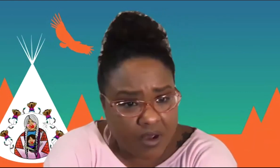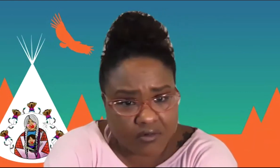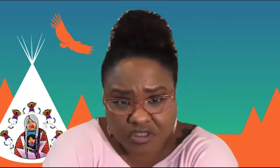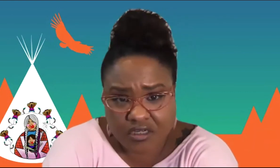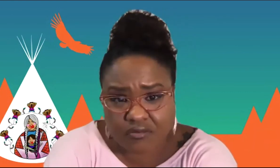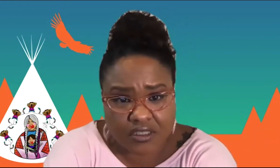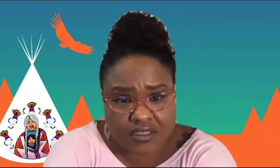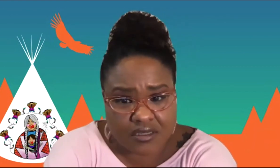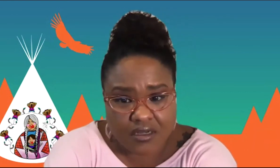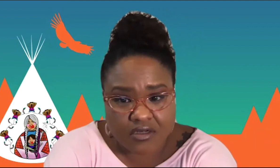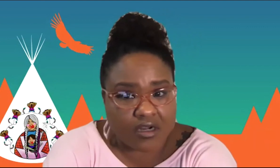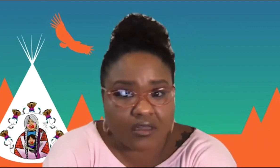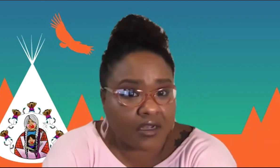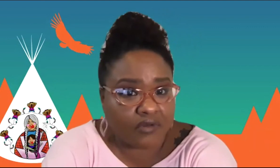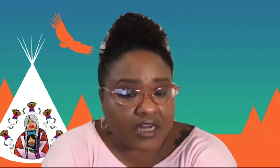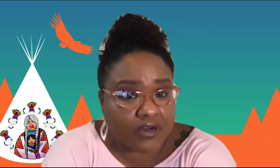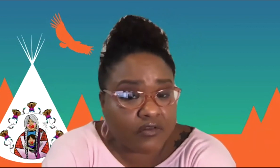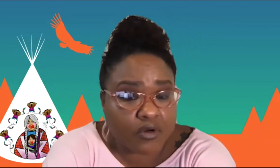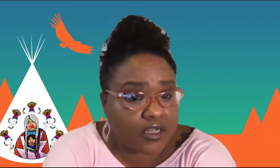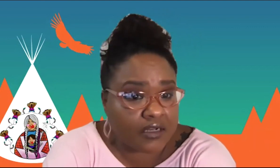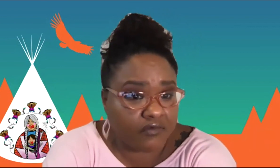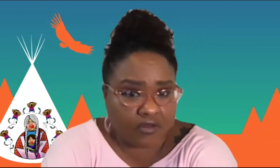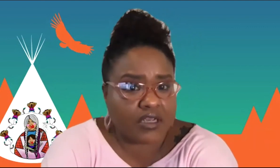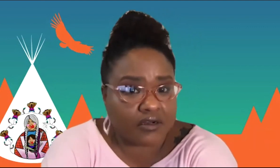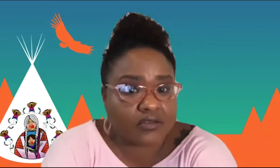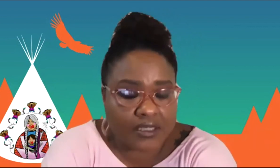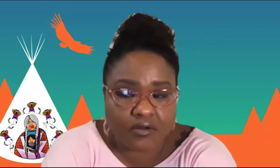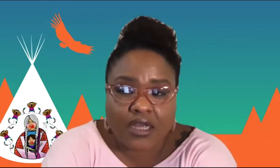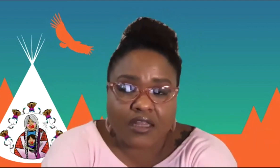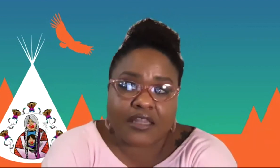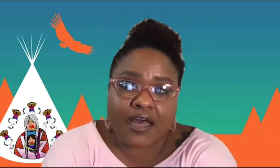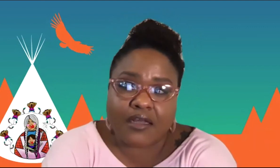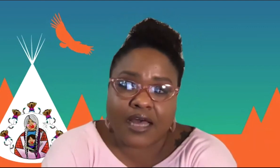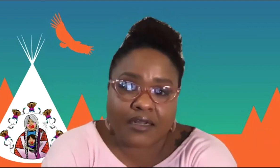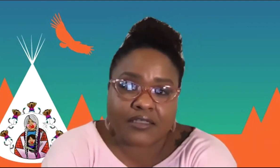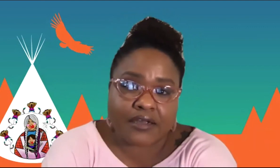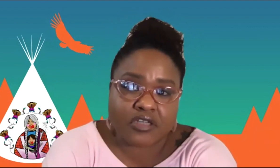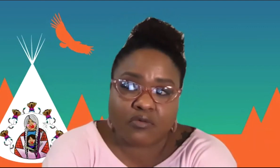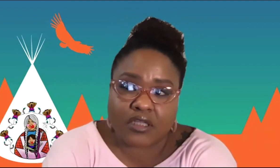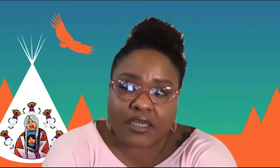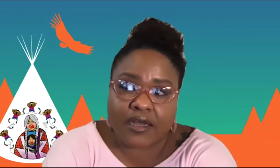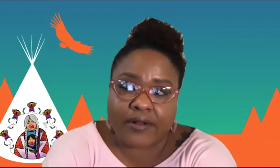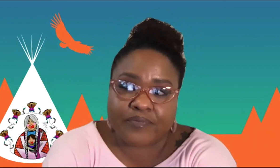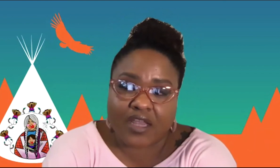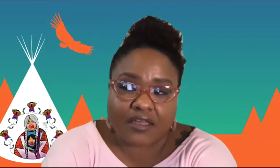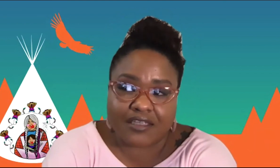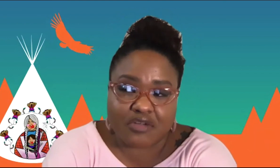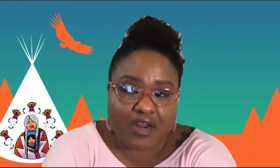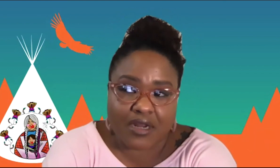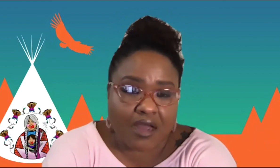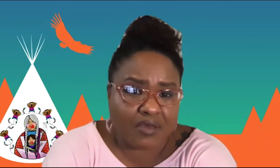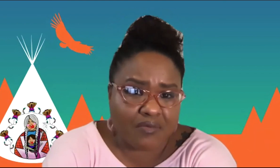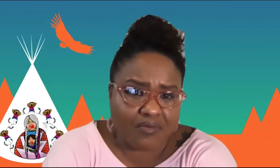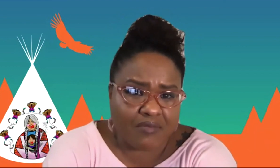academic model where she could really just truck along and we never hear from her again for 3 years, right? So like that is actually a really, I think that she